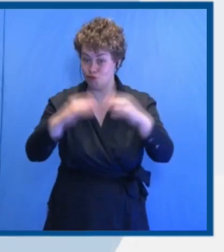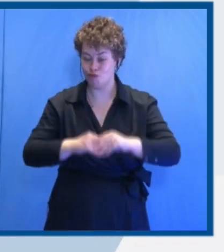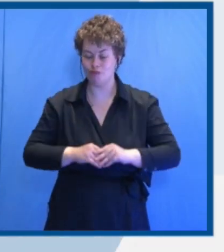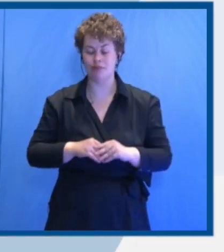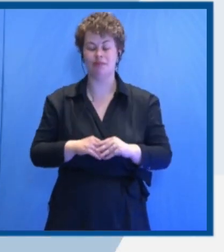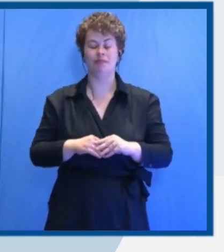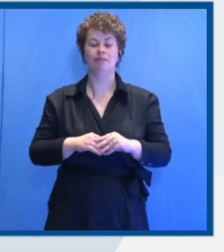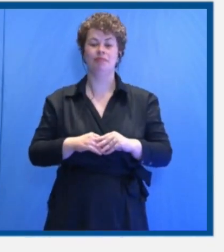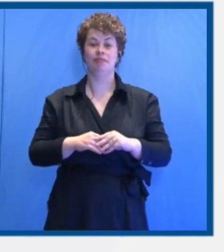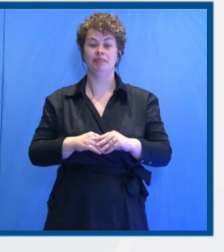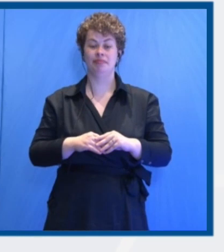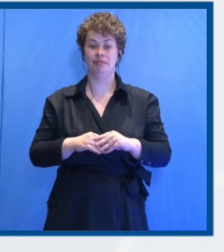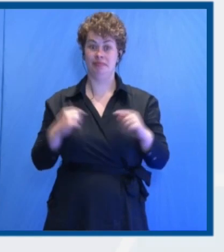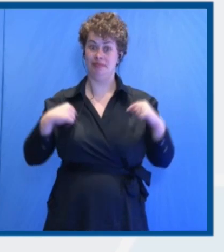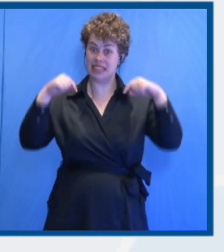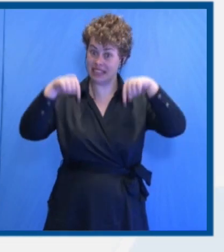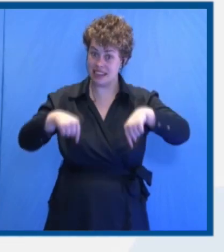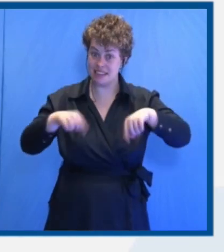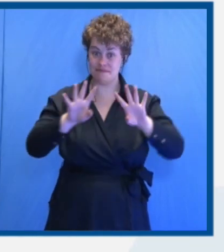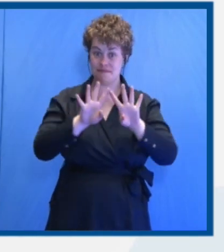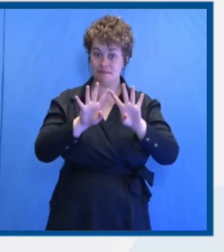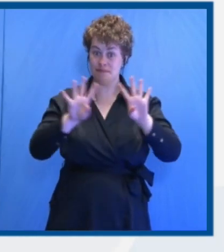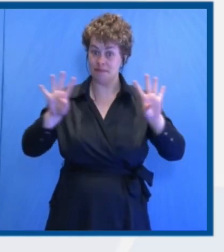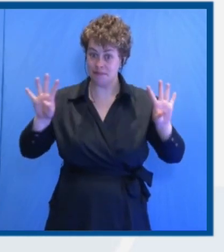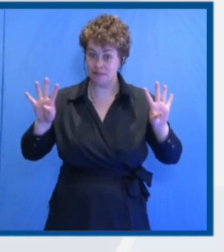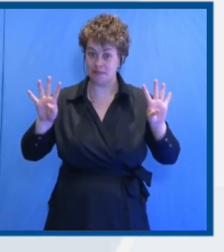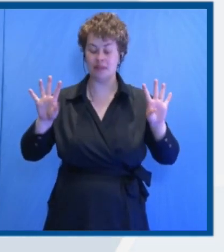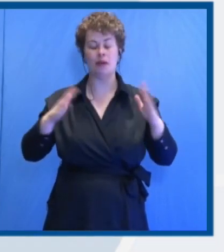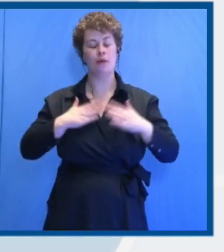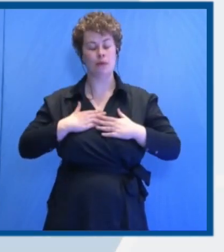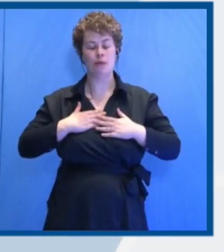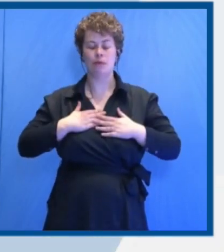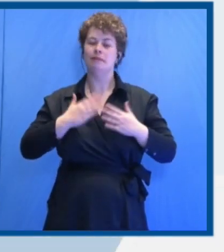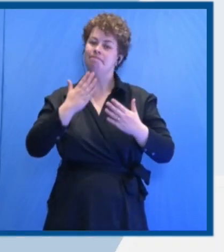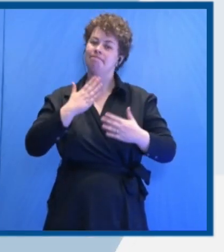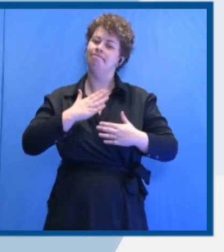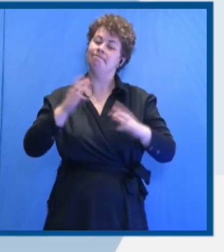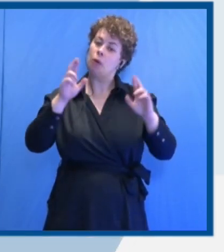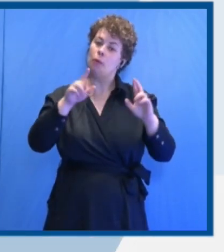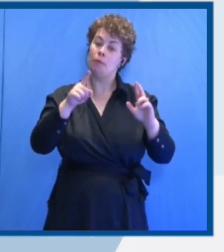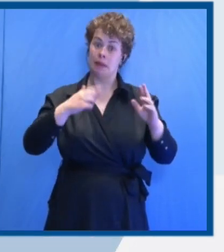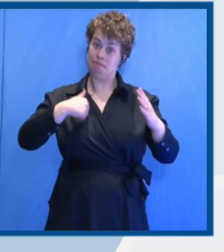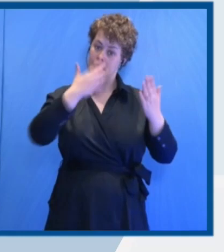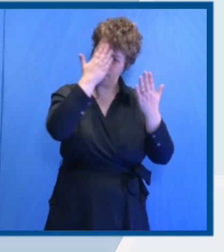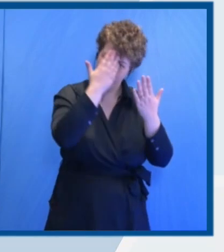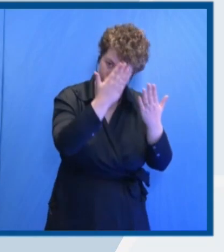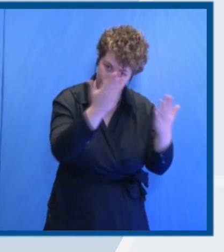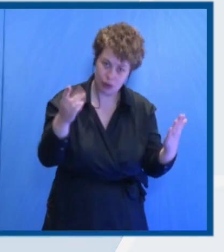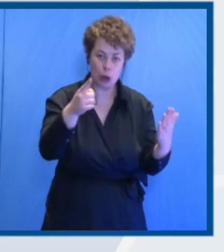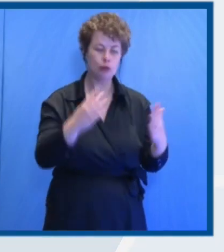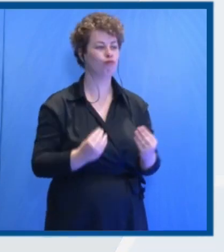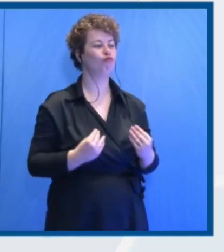It's amazing to be in your midst today, and kindly accept my respects and honor to be together with you. I want